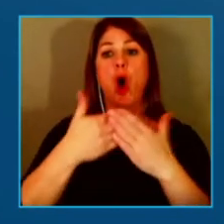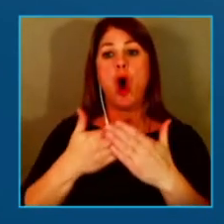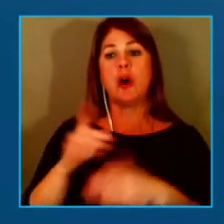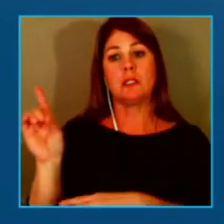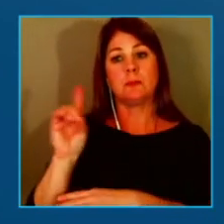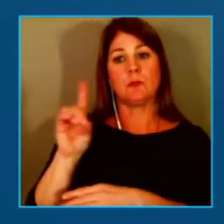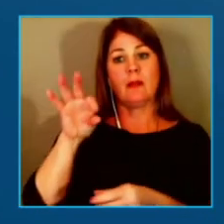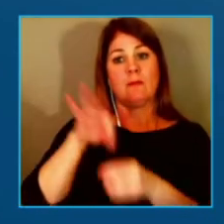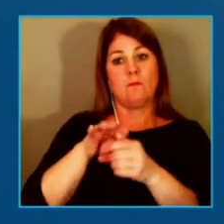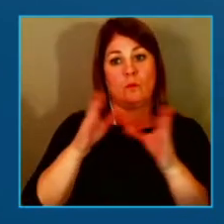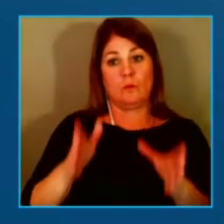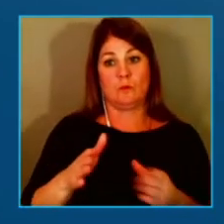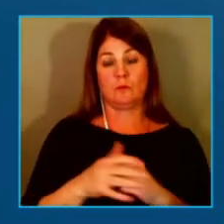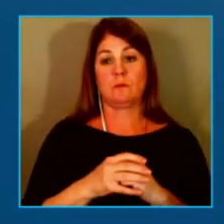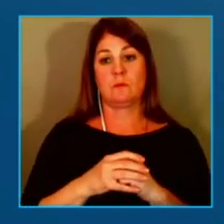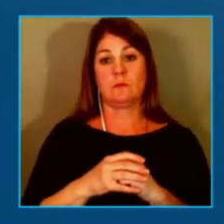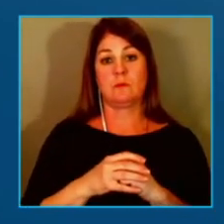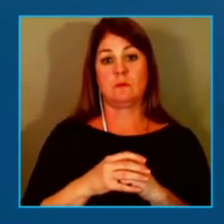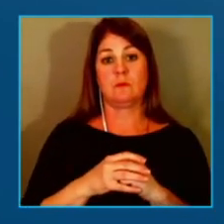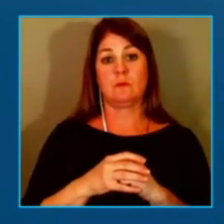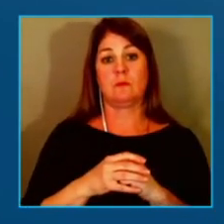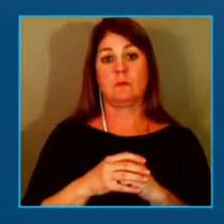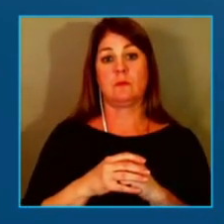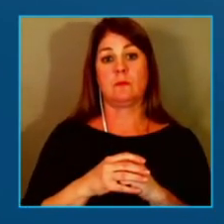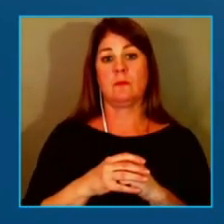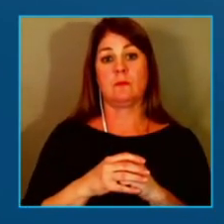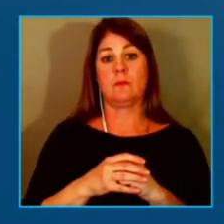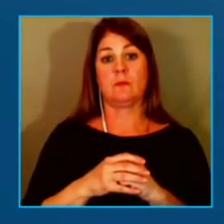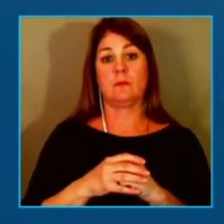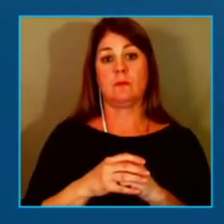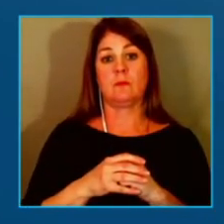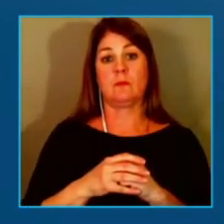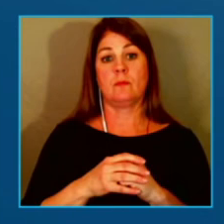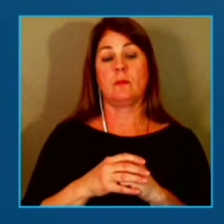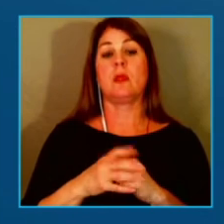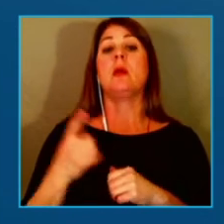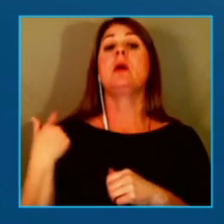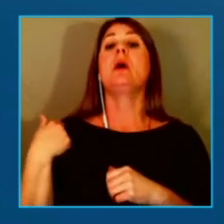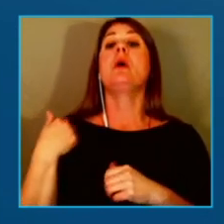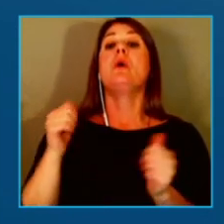constituencies. While we know our affirmative action and outreach efforts